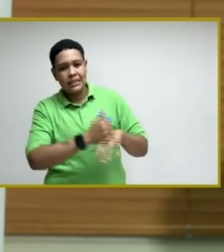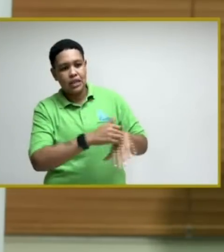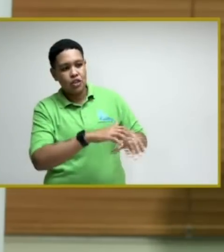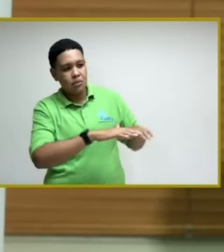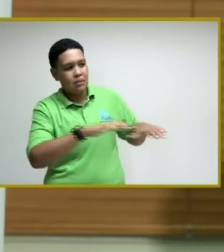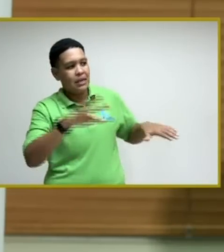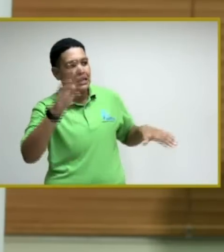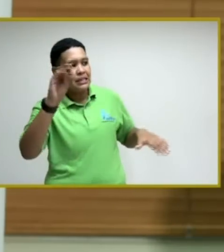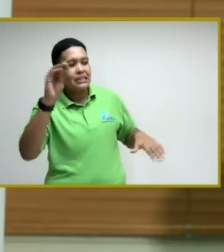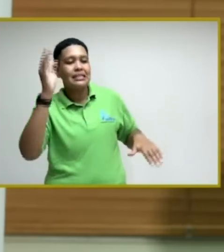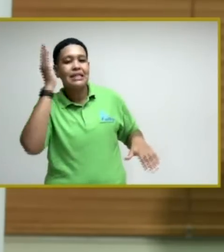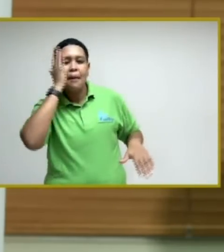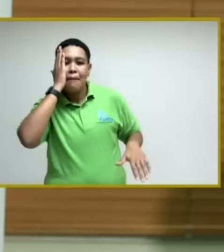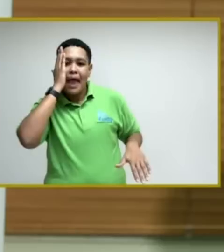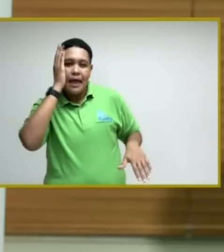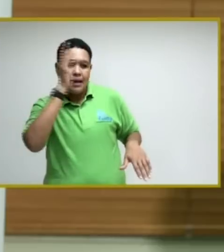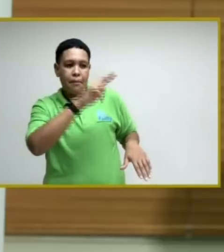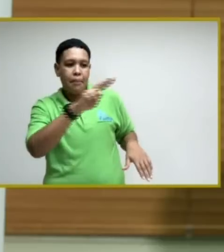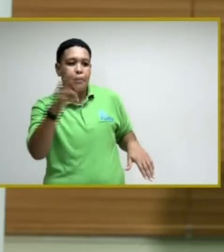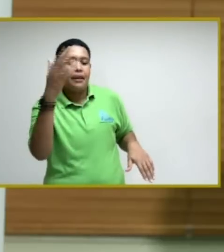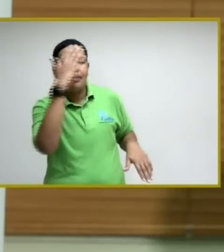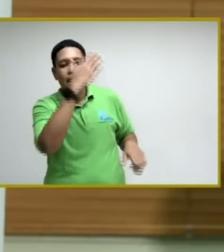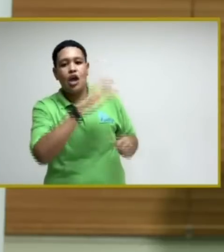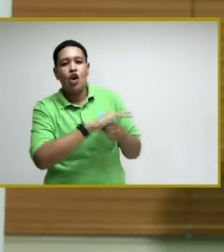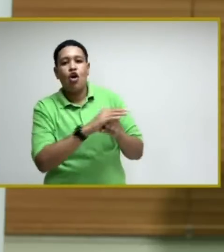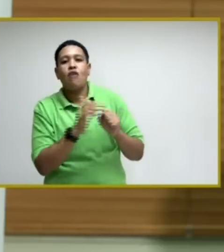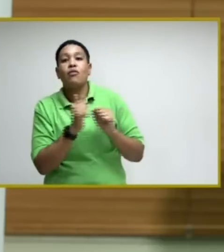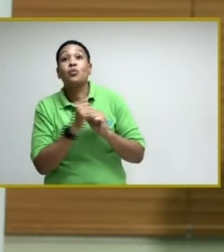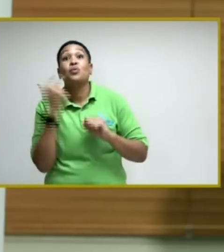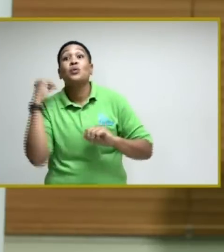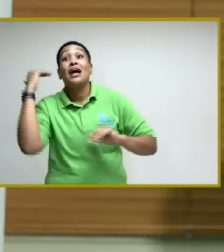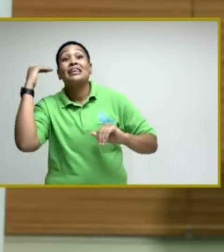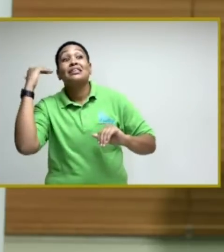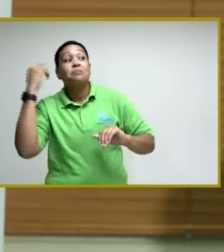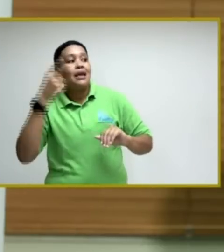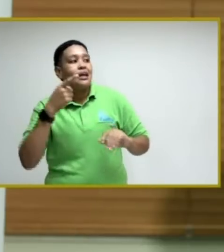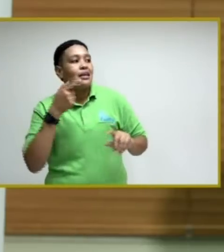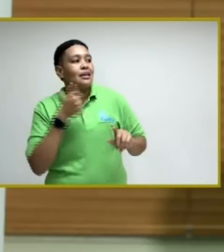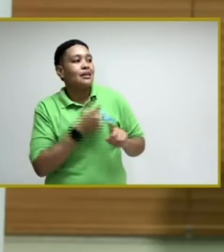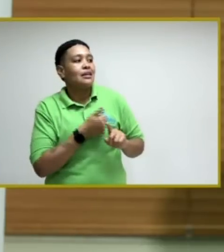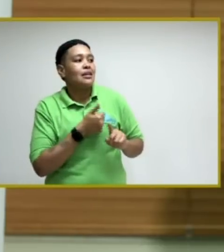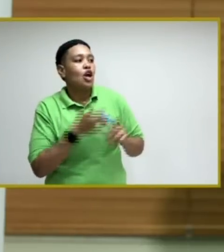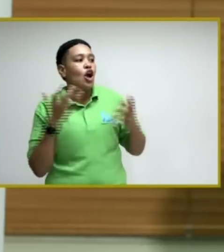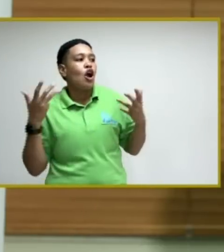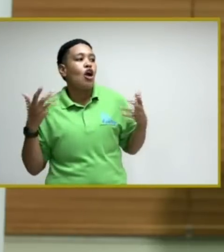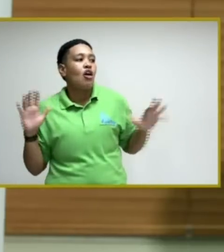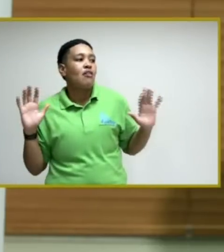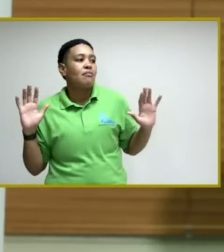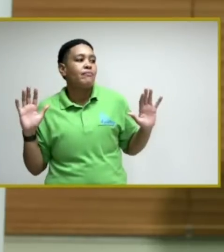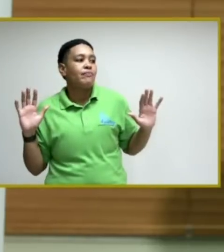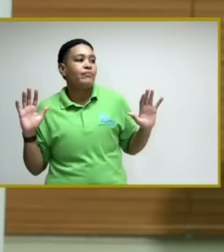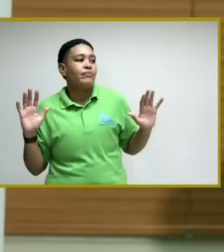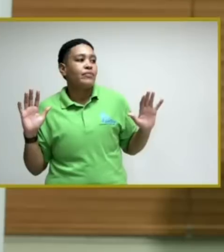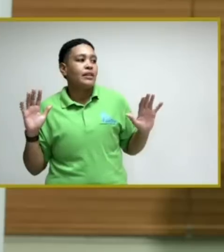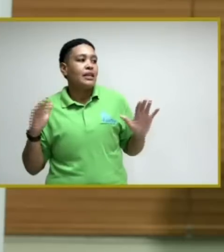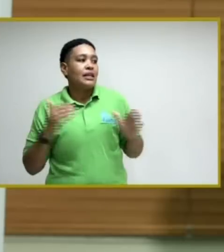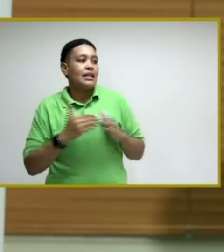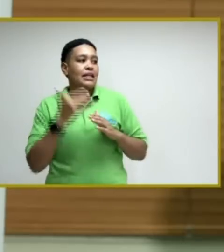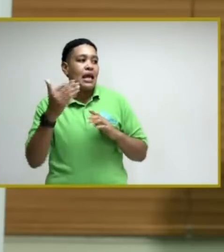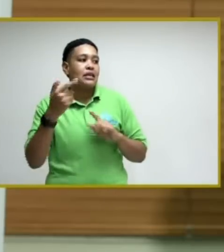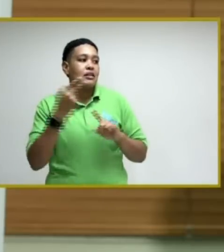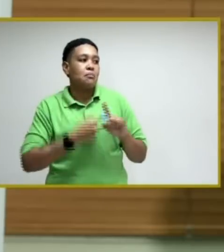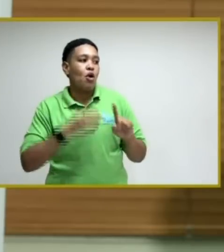out a 60-bed facility, which we anticipate an expected completion in next month,